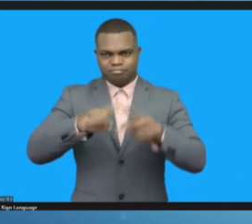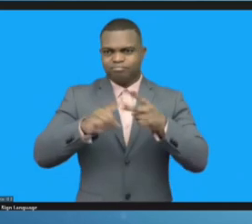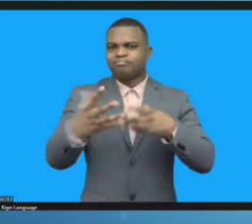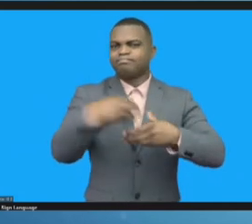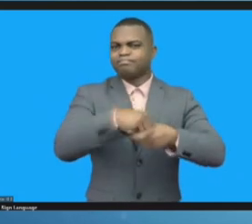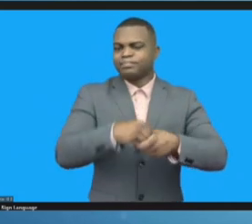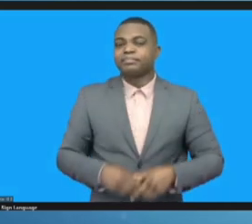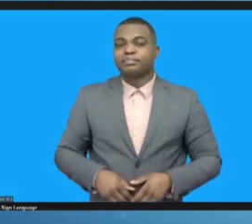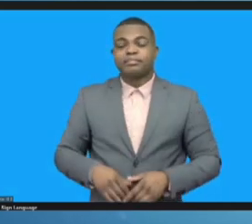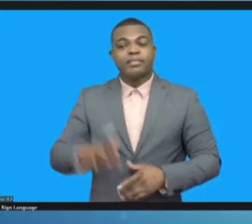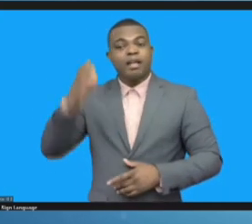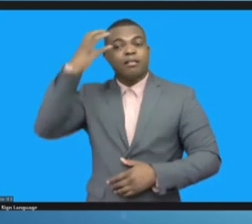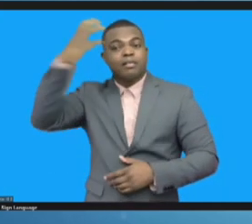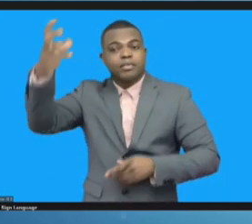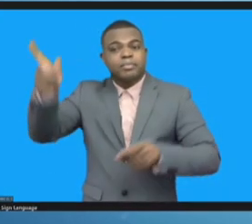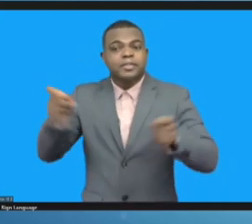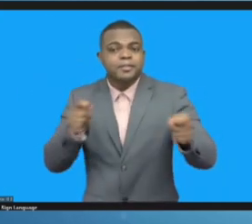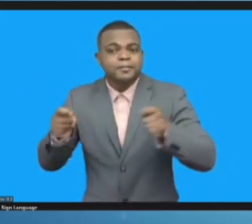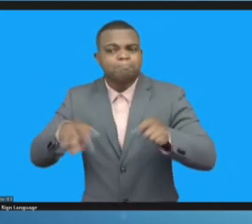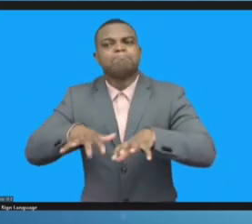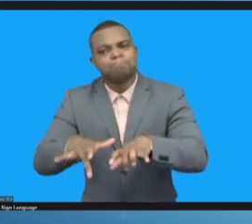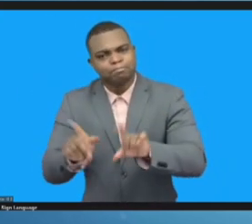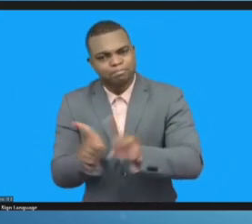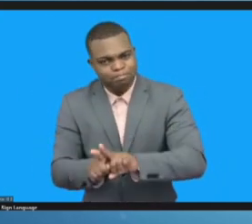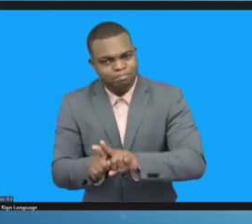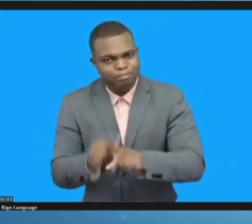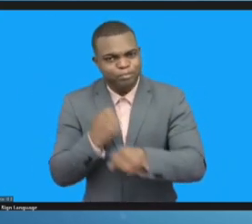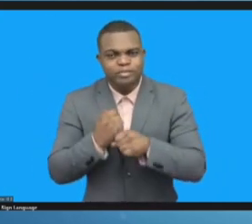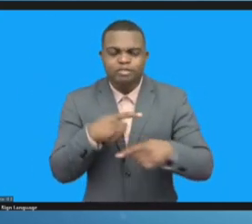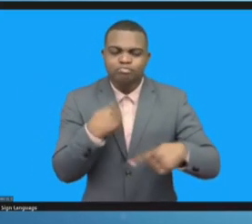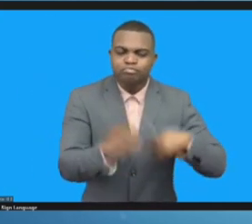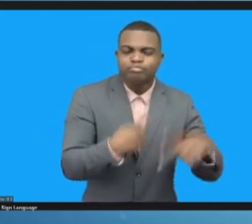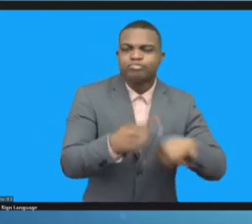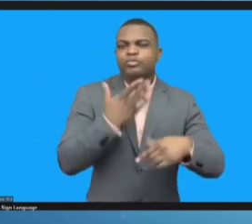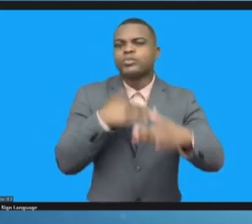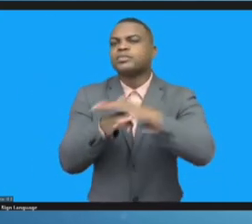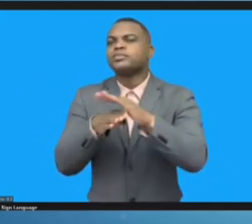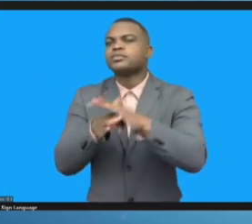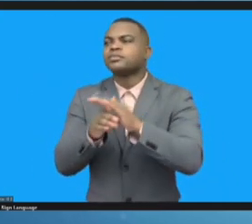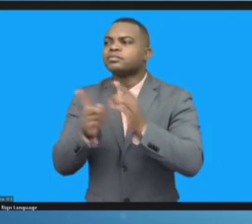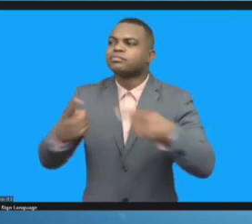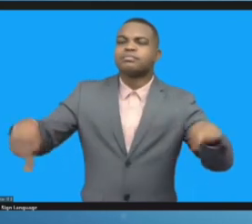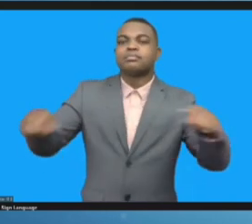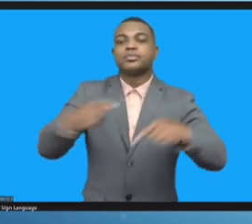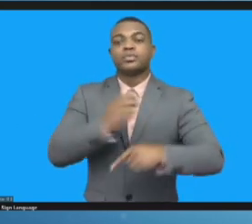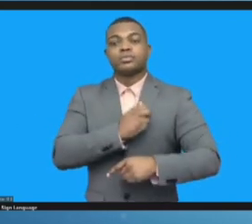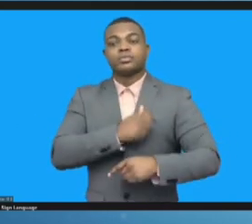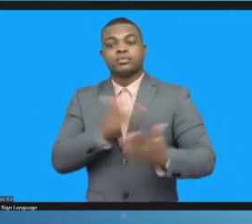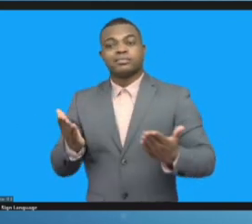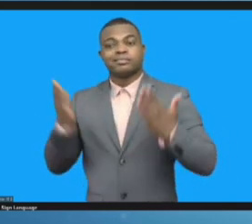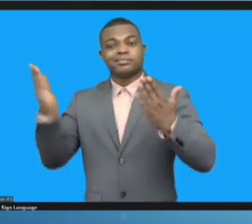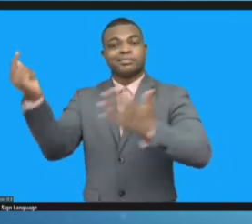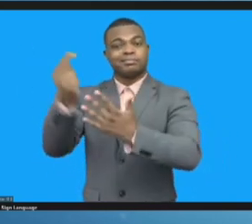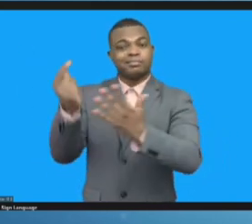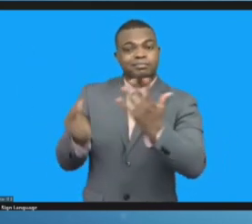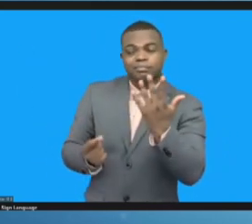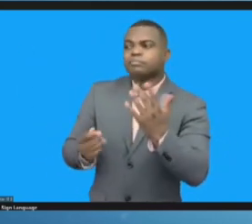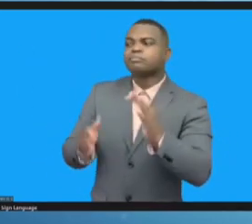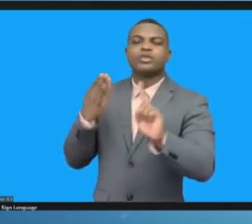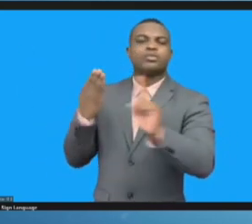and pay for government services. To date, Irembo has served over 11 million citizens in Rwanda and offers